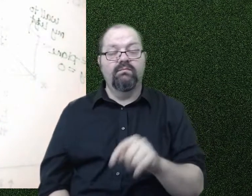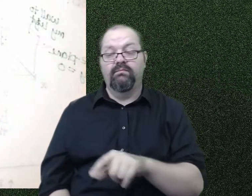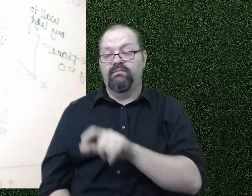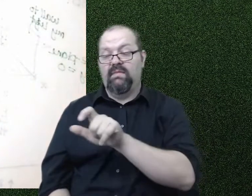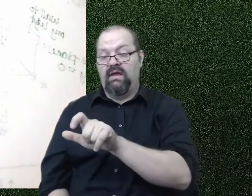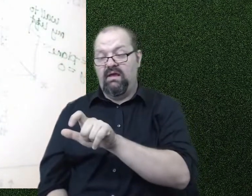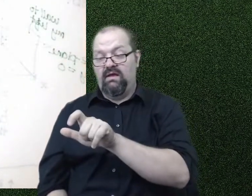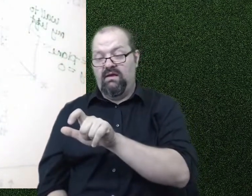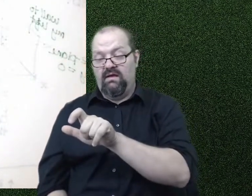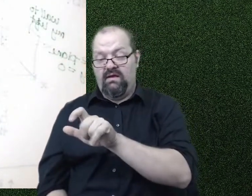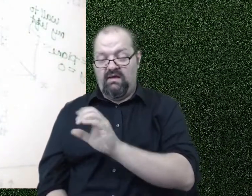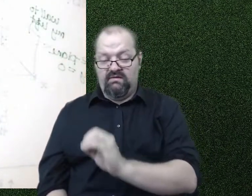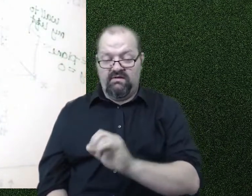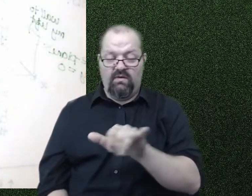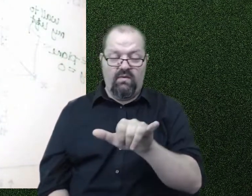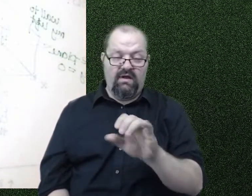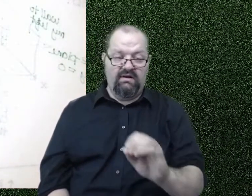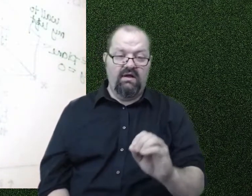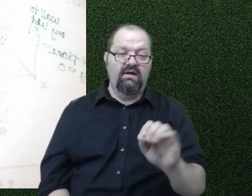Z naught.